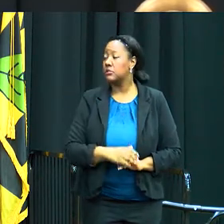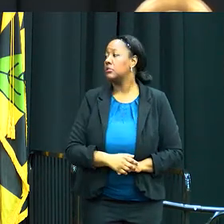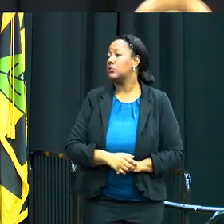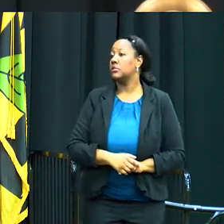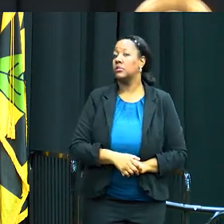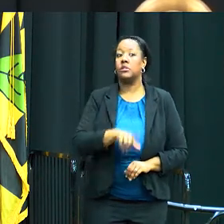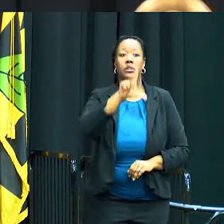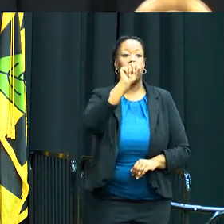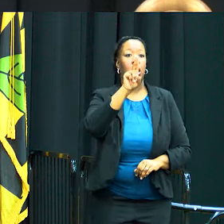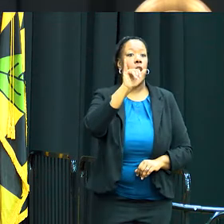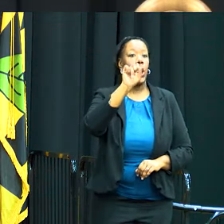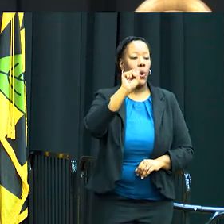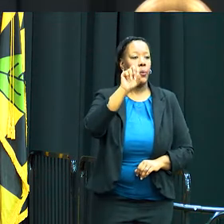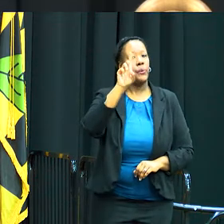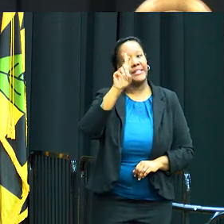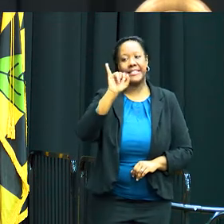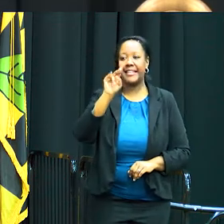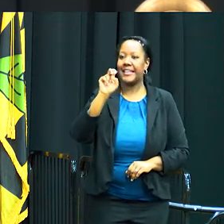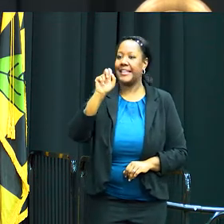Lois DiNatale,